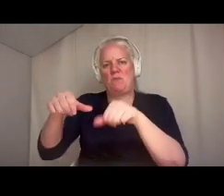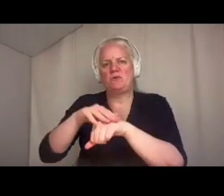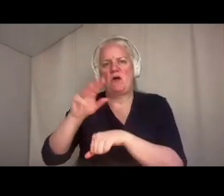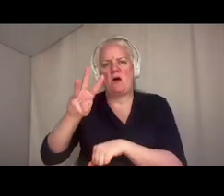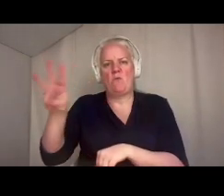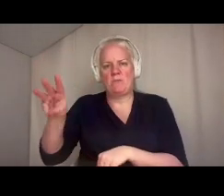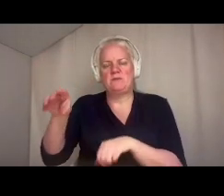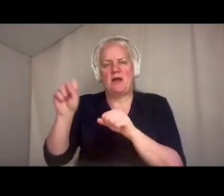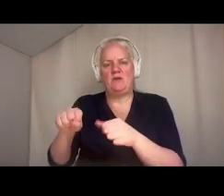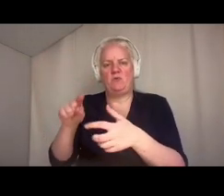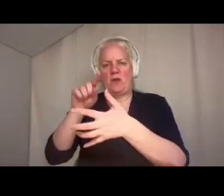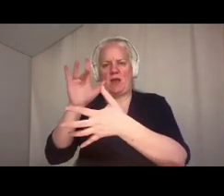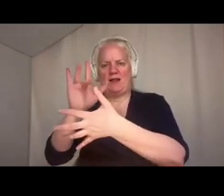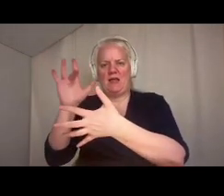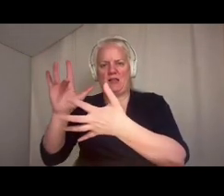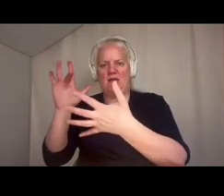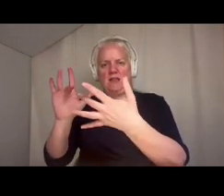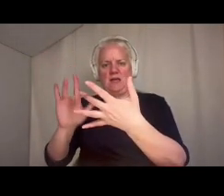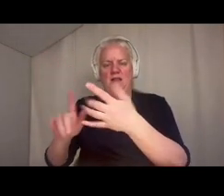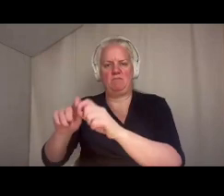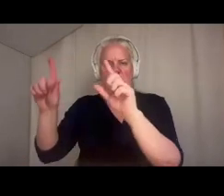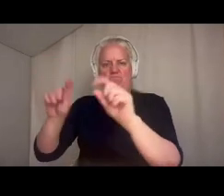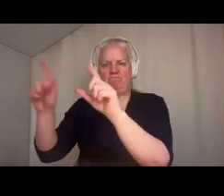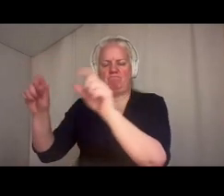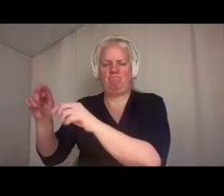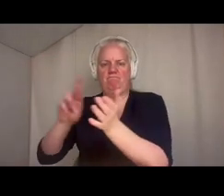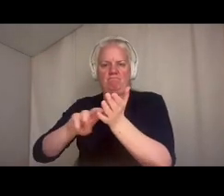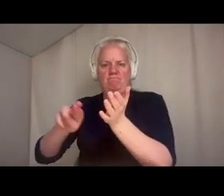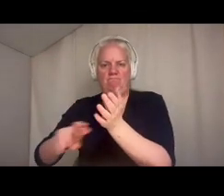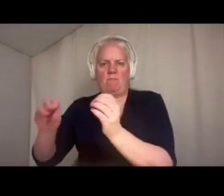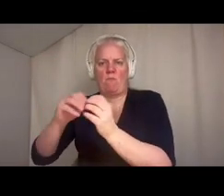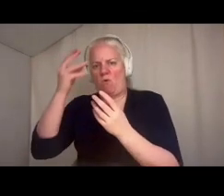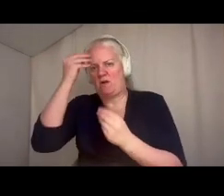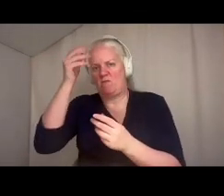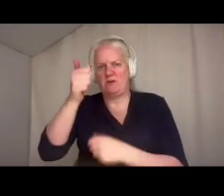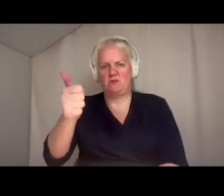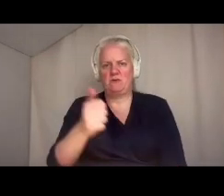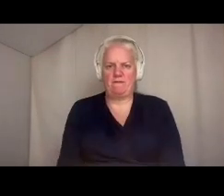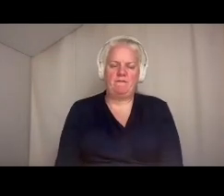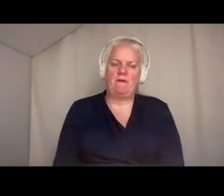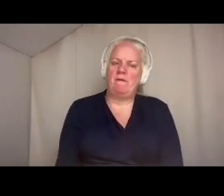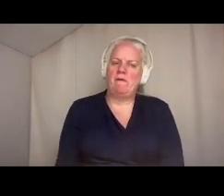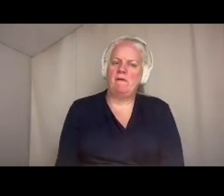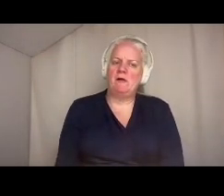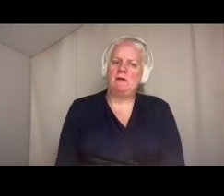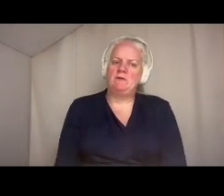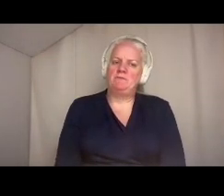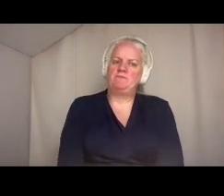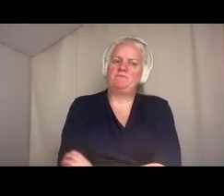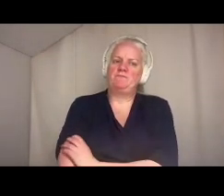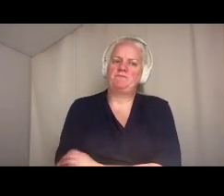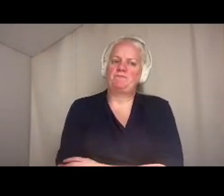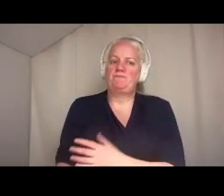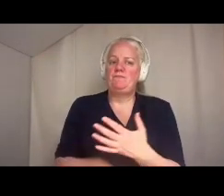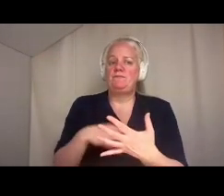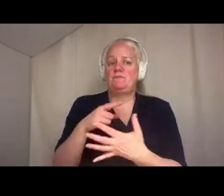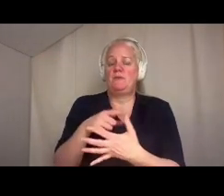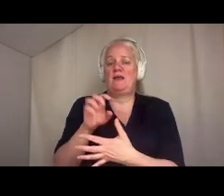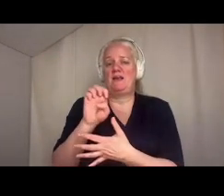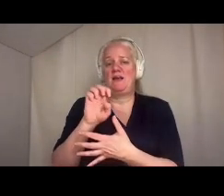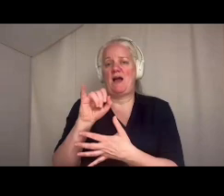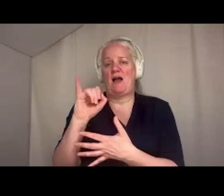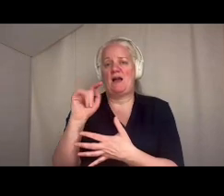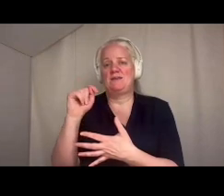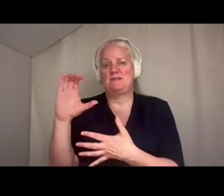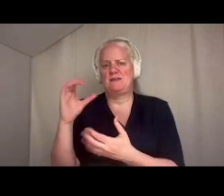to the IRS website for that information that you need. Now, the amount of the earned income tax credit,